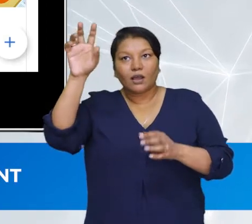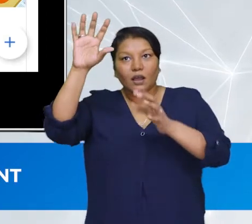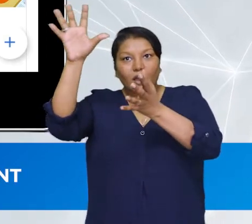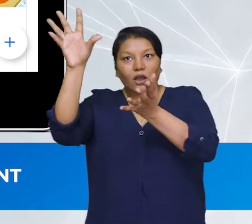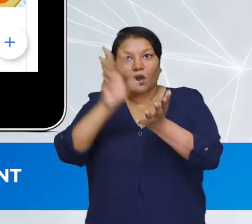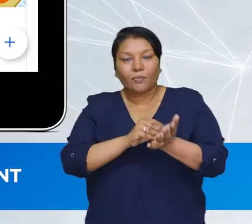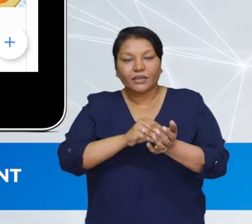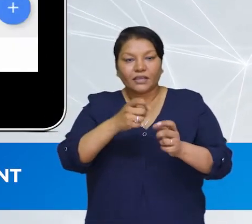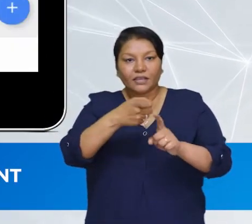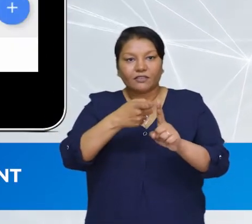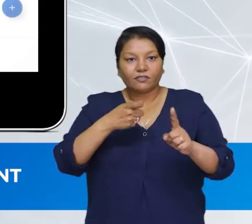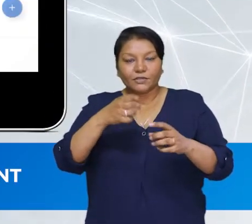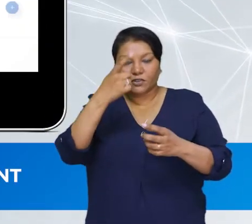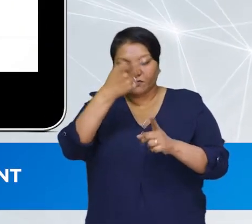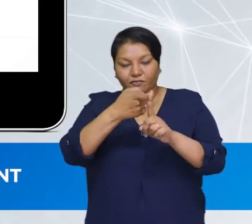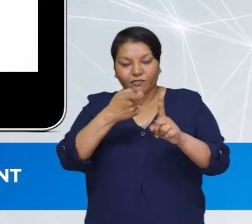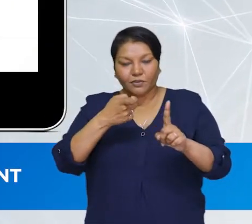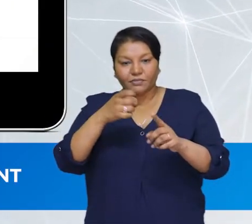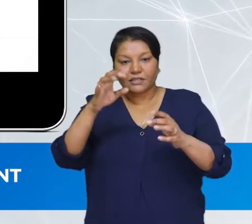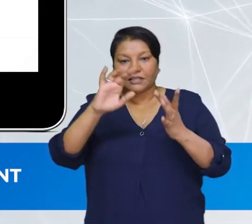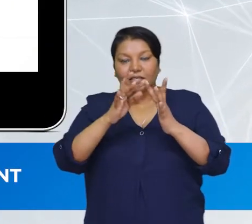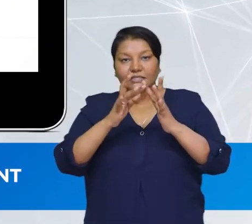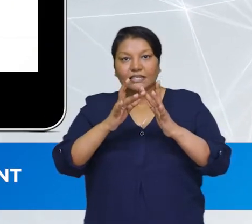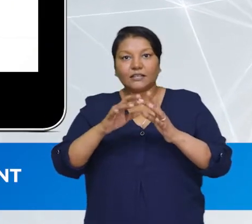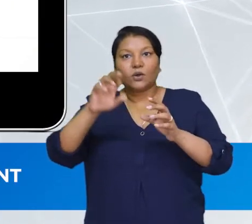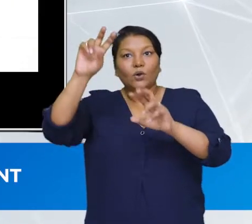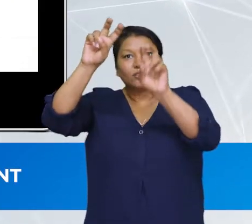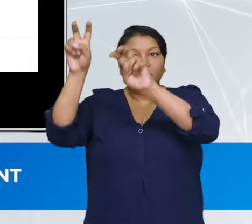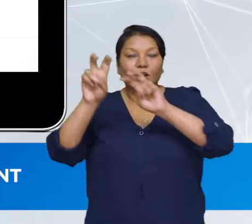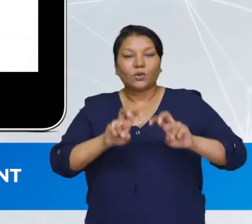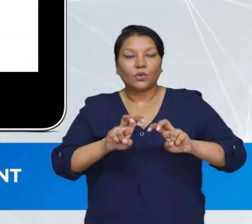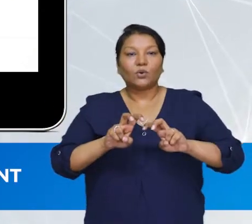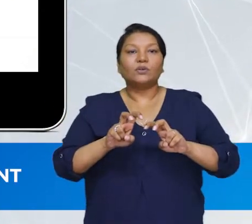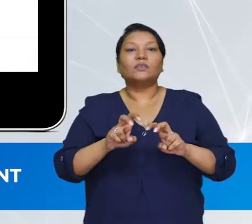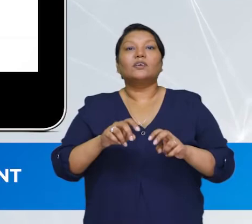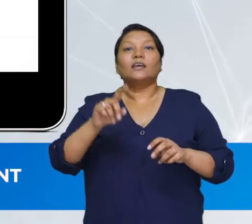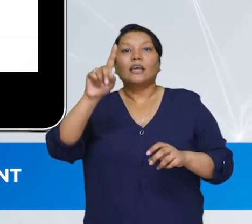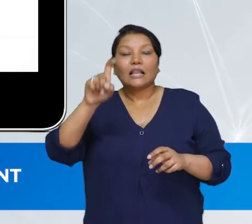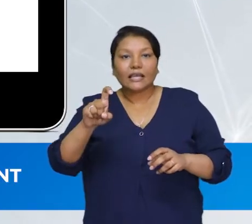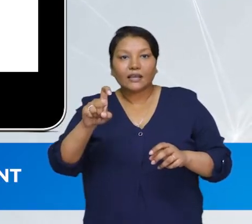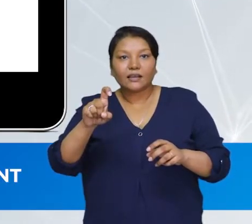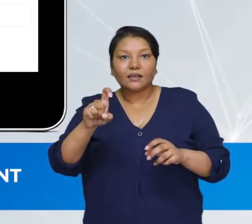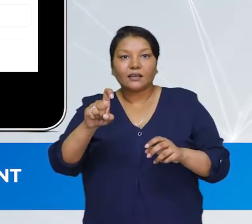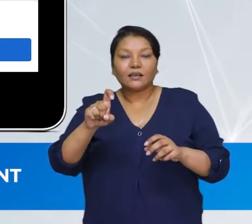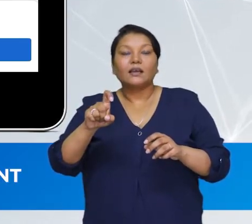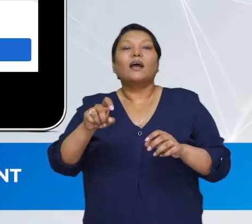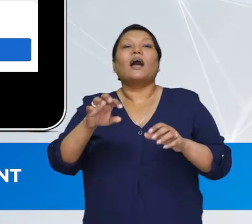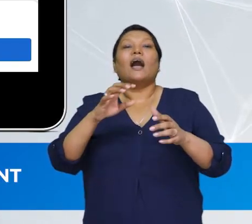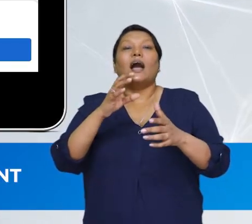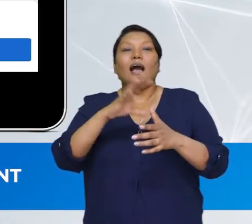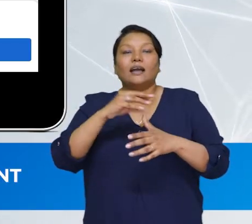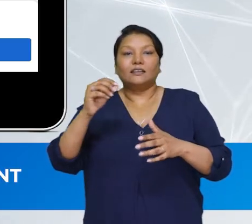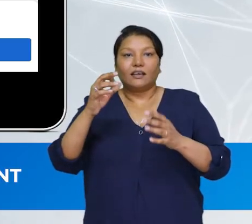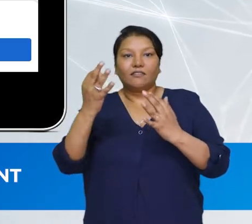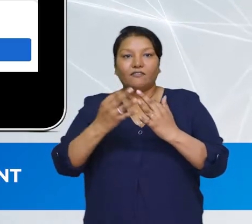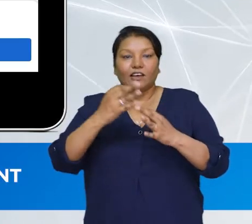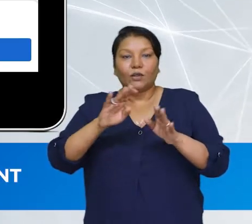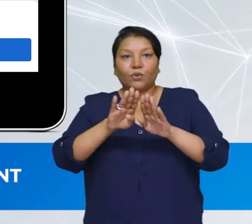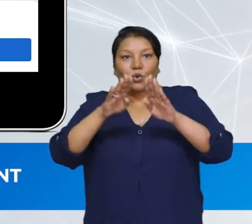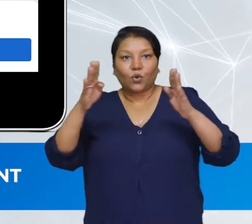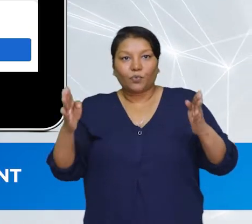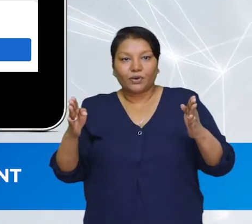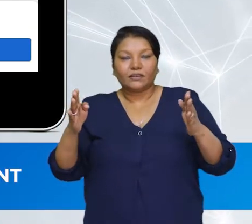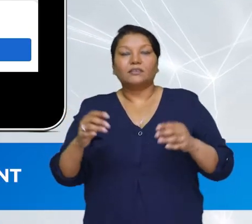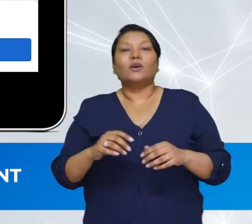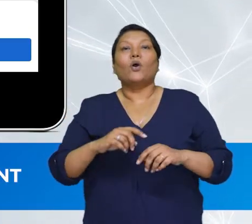your classroom. Click on the Classwork tab, then click on the assignment you wish to view. Once